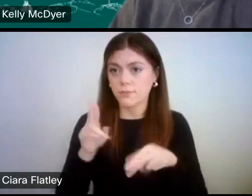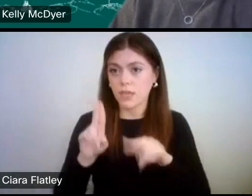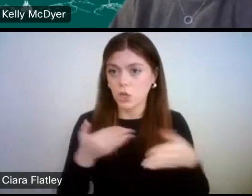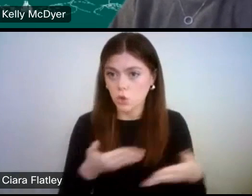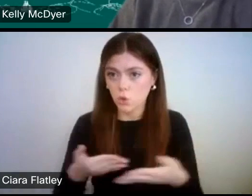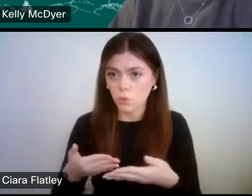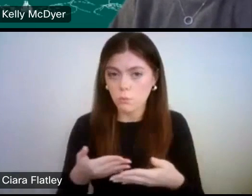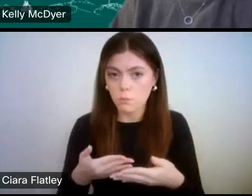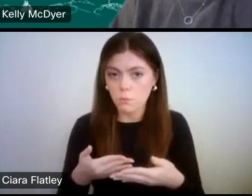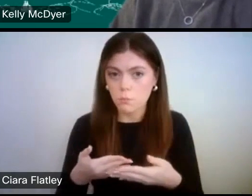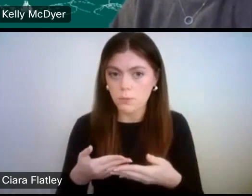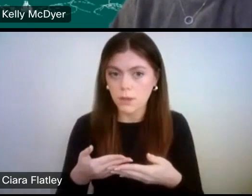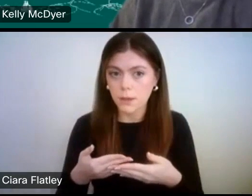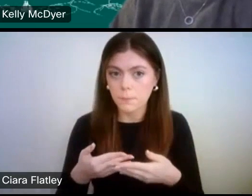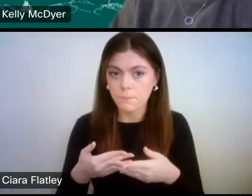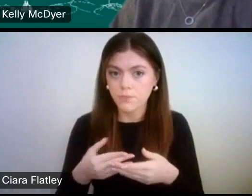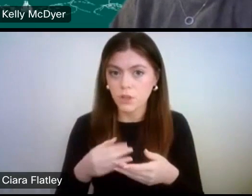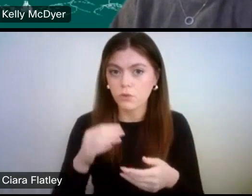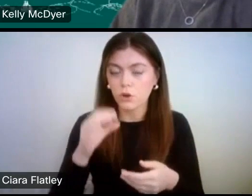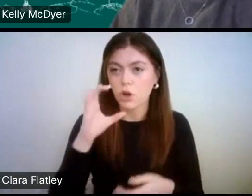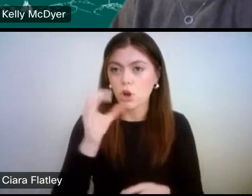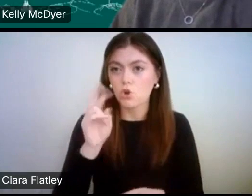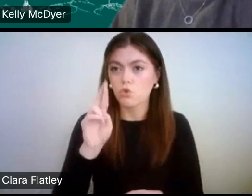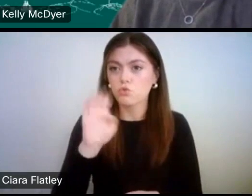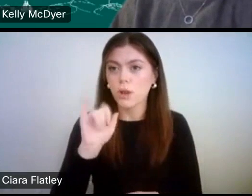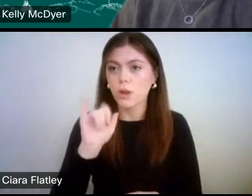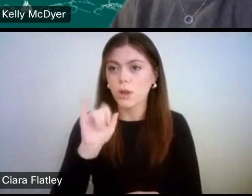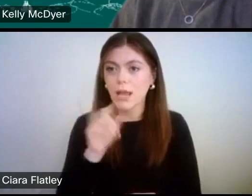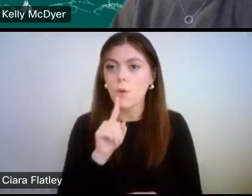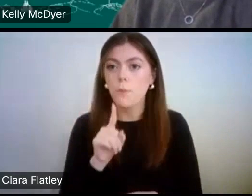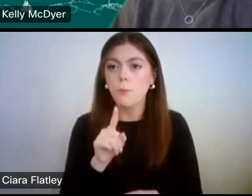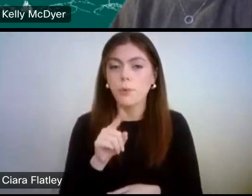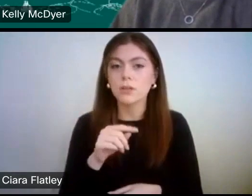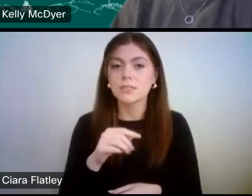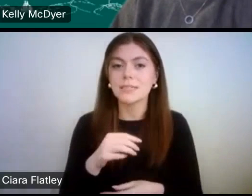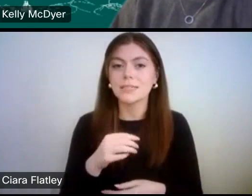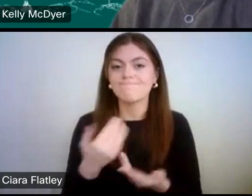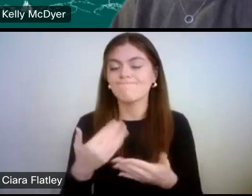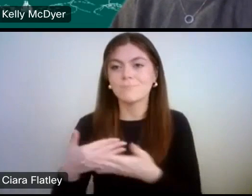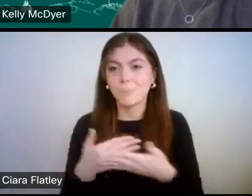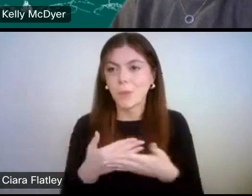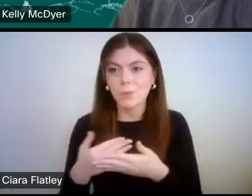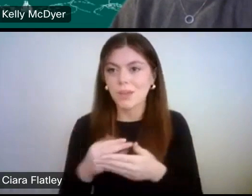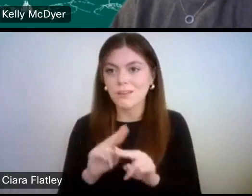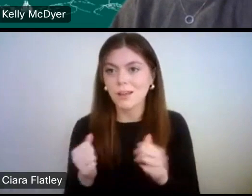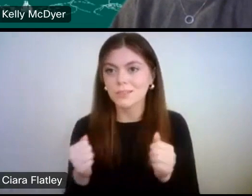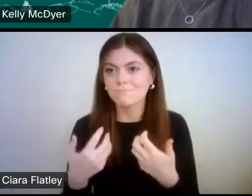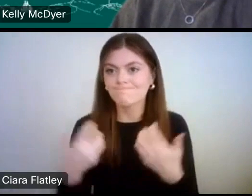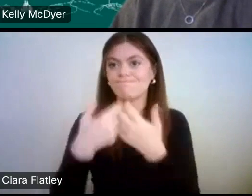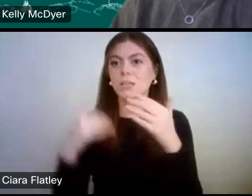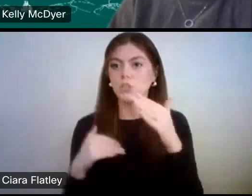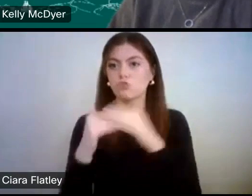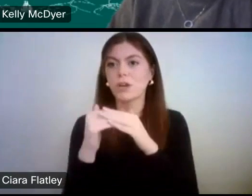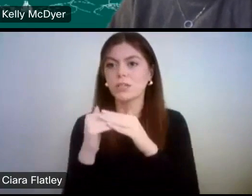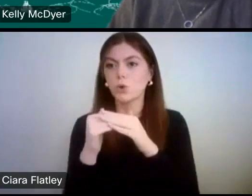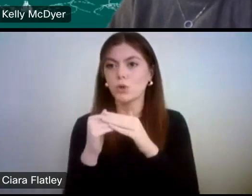and the cooling criteria form is filled in, but the infant does not meet the threshold, therefore cooling is not commenced, is this